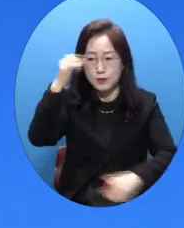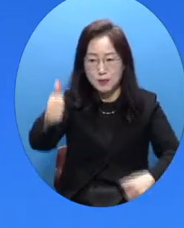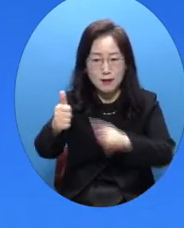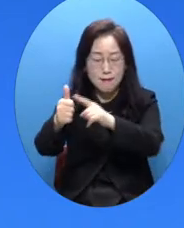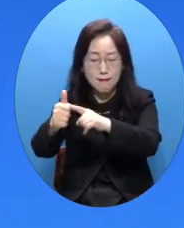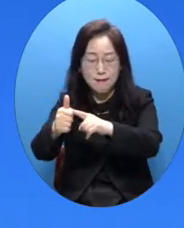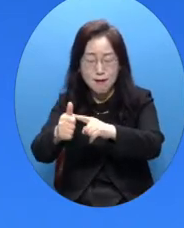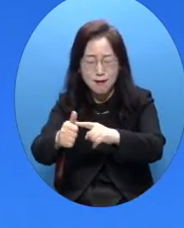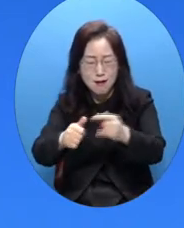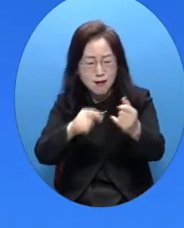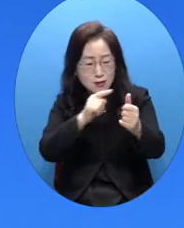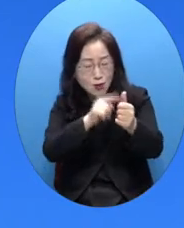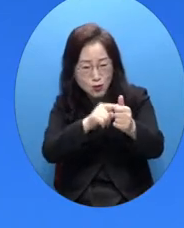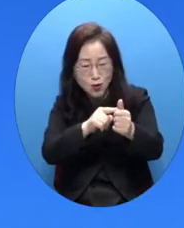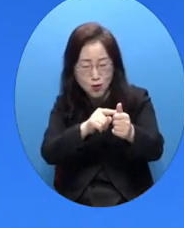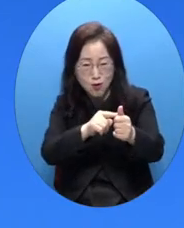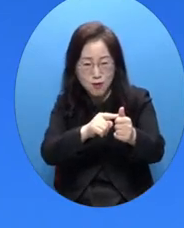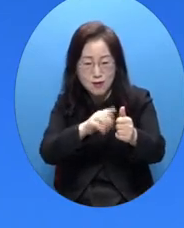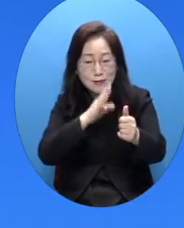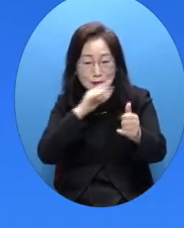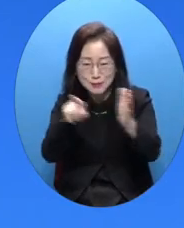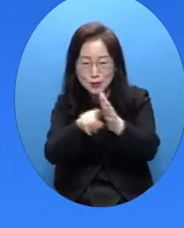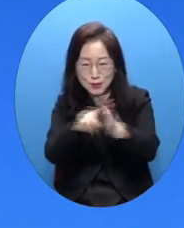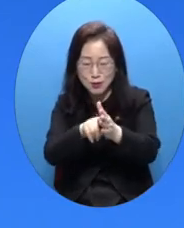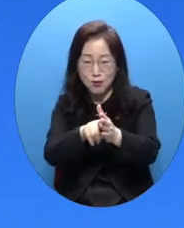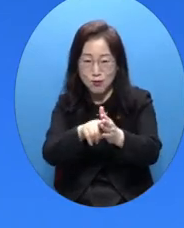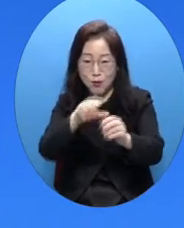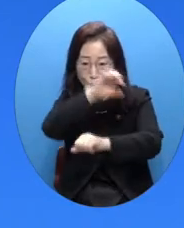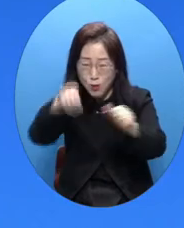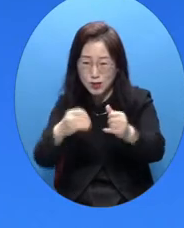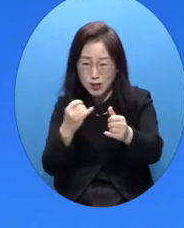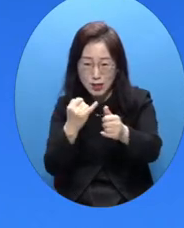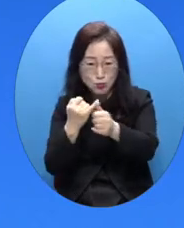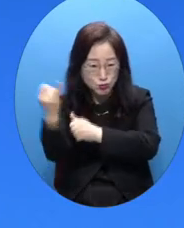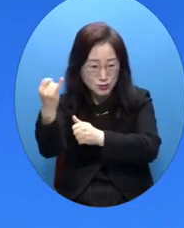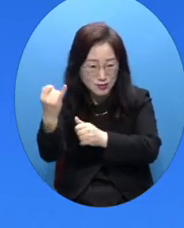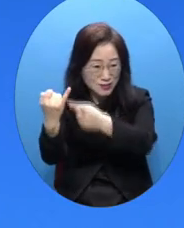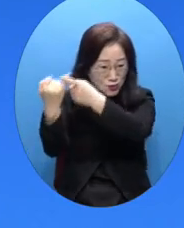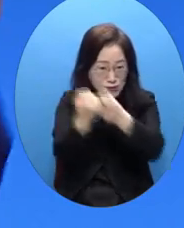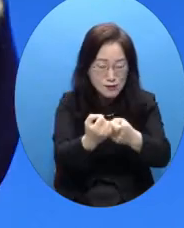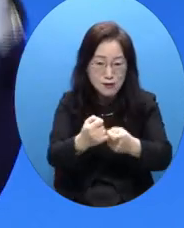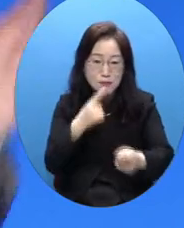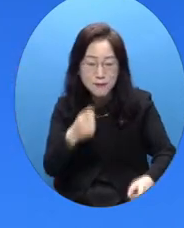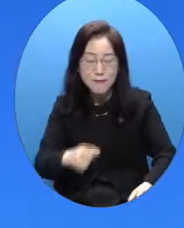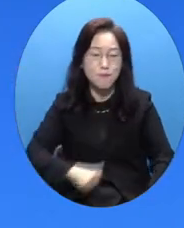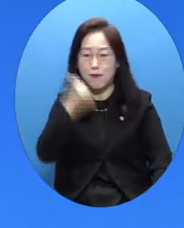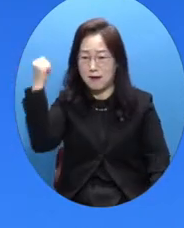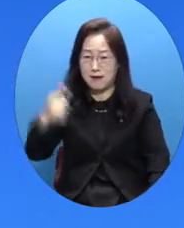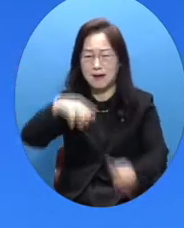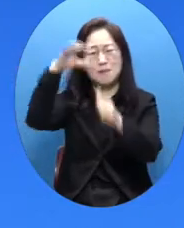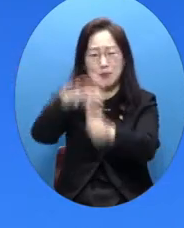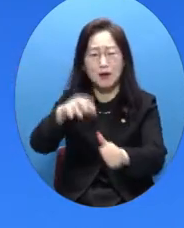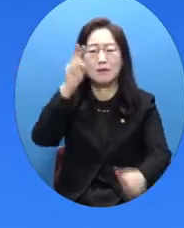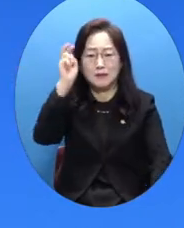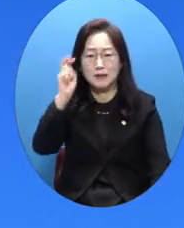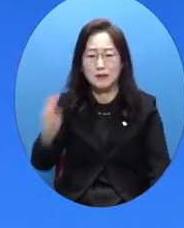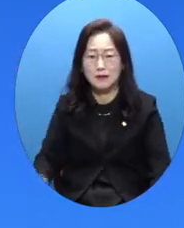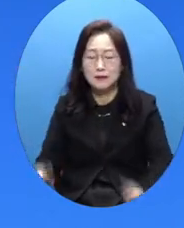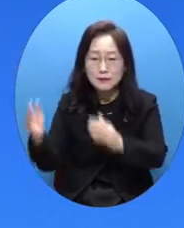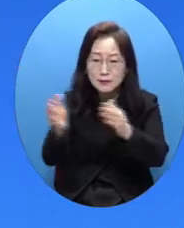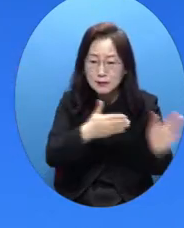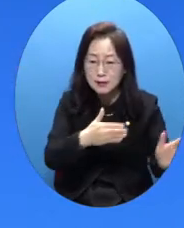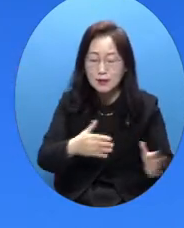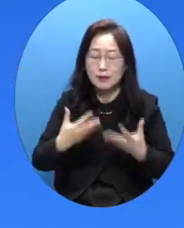release he will not he has to say he has to stay in the prison forever even